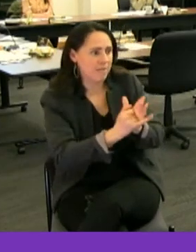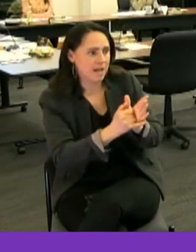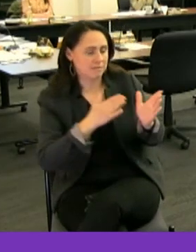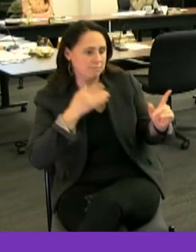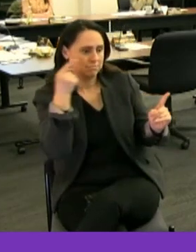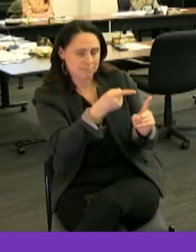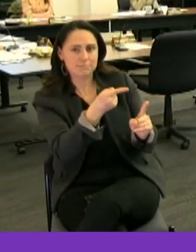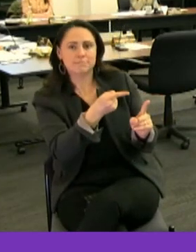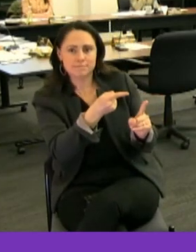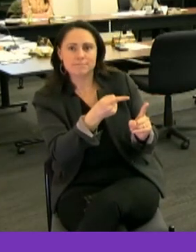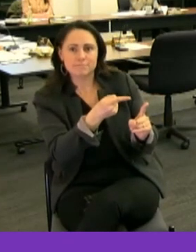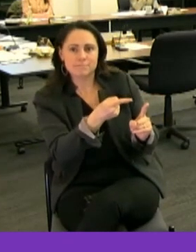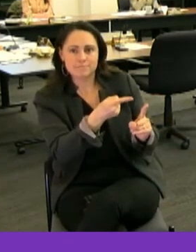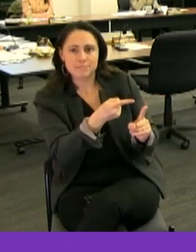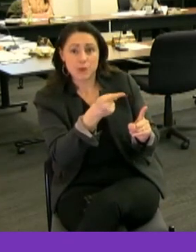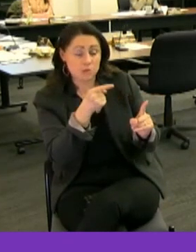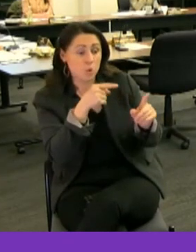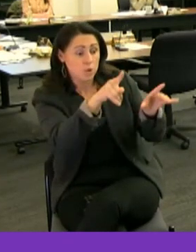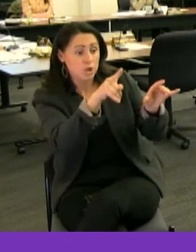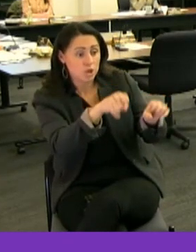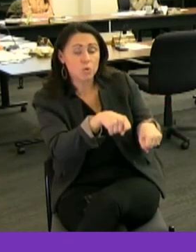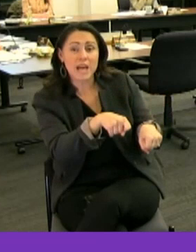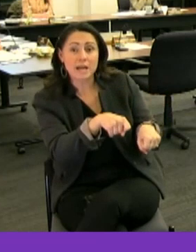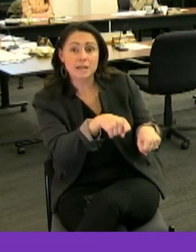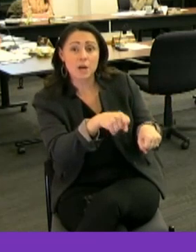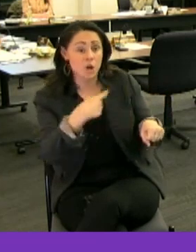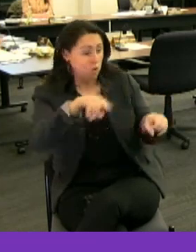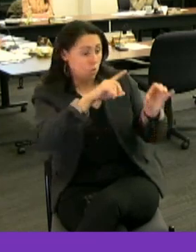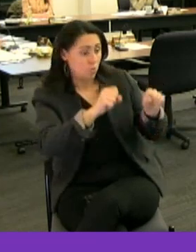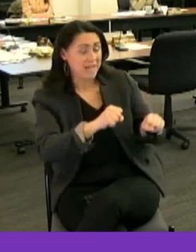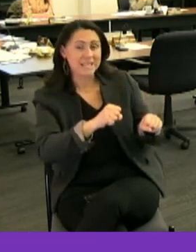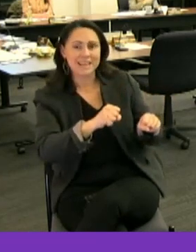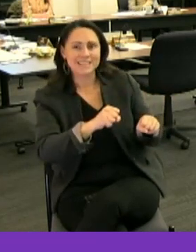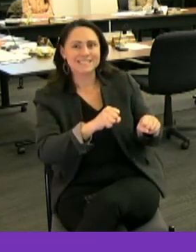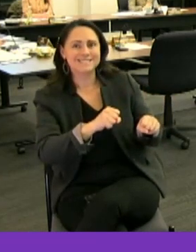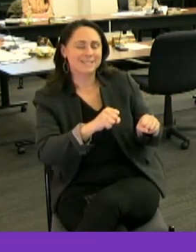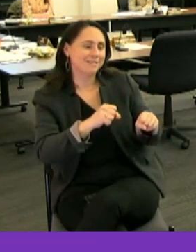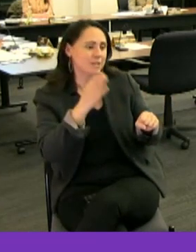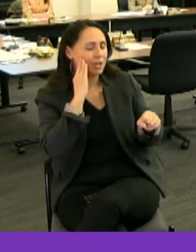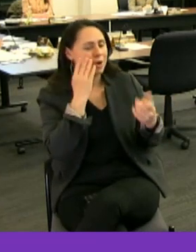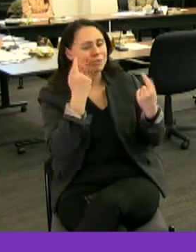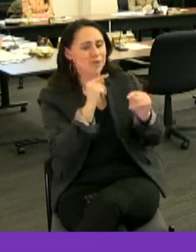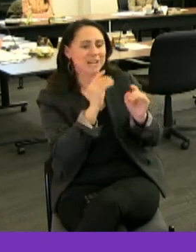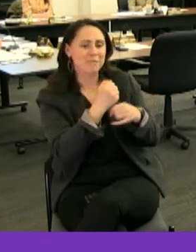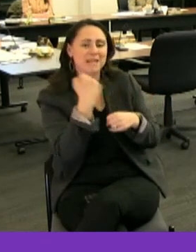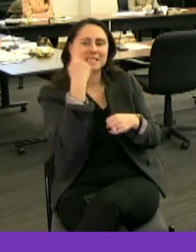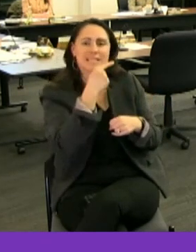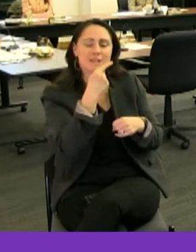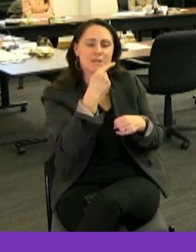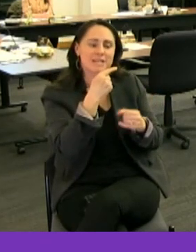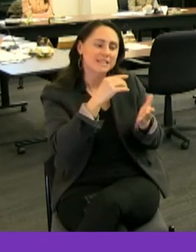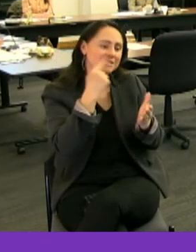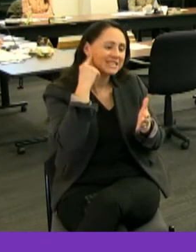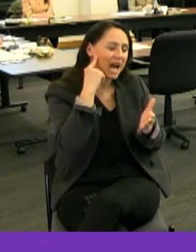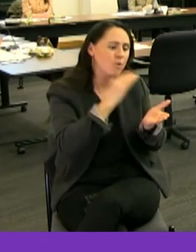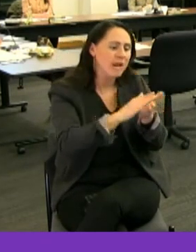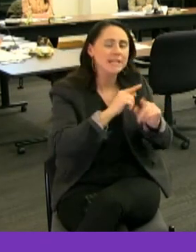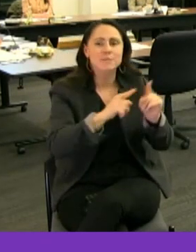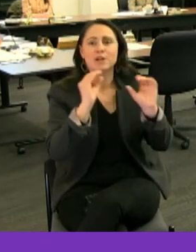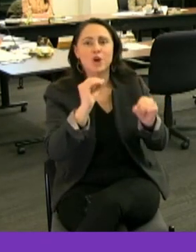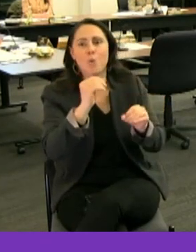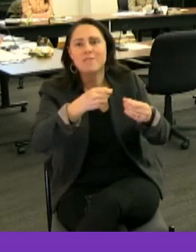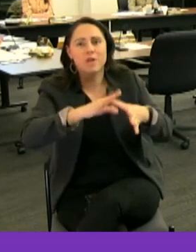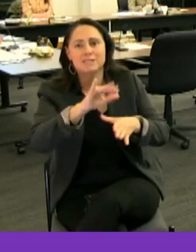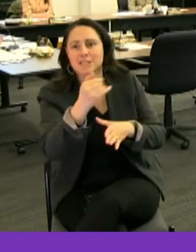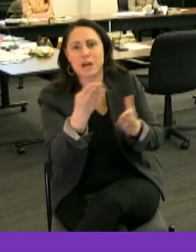I'm going. That's where I'm going with this. So we can sugarcoat things, but the reality is nobody's lost a job here at this college,